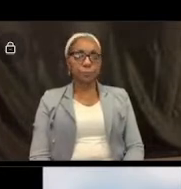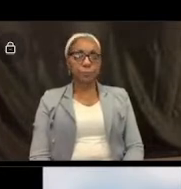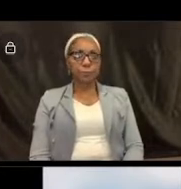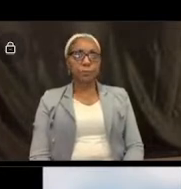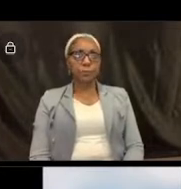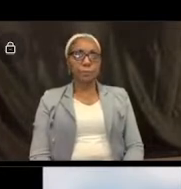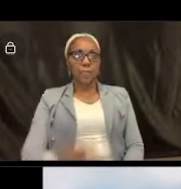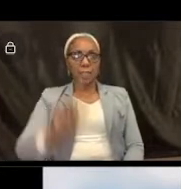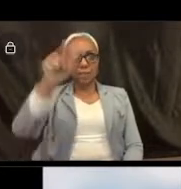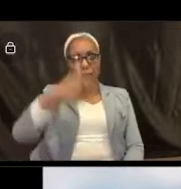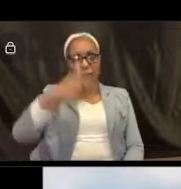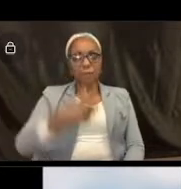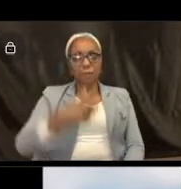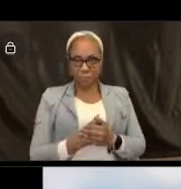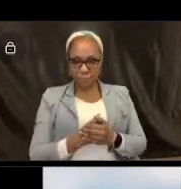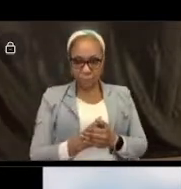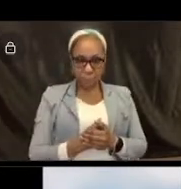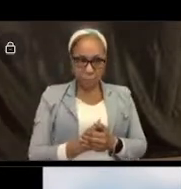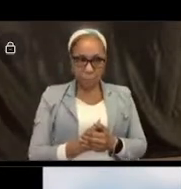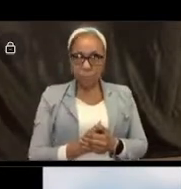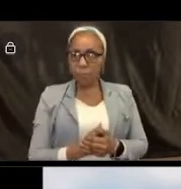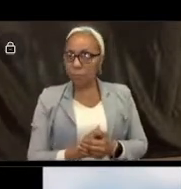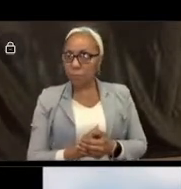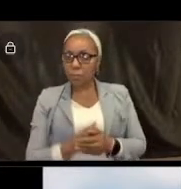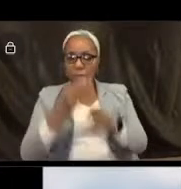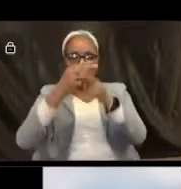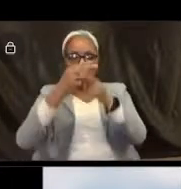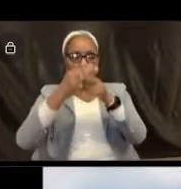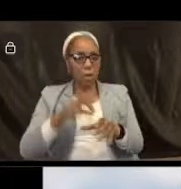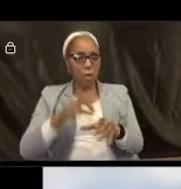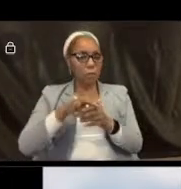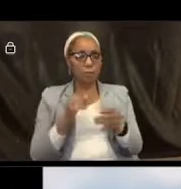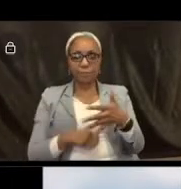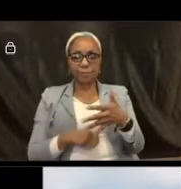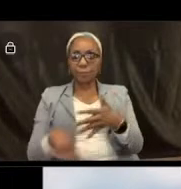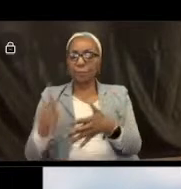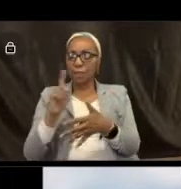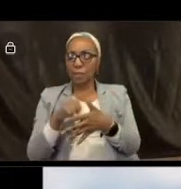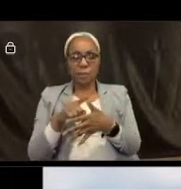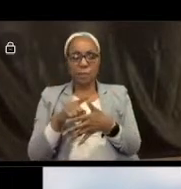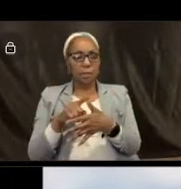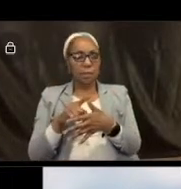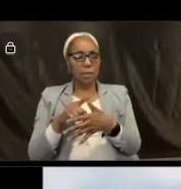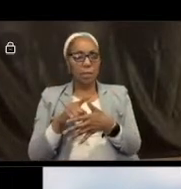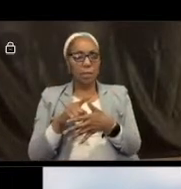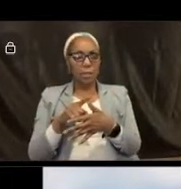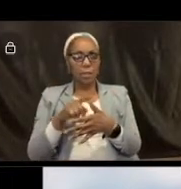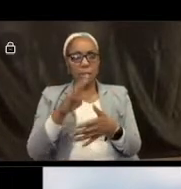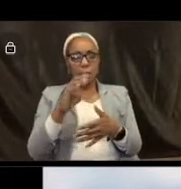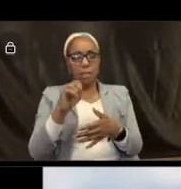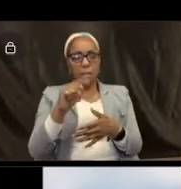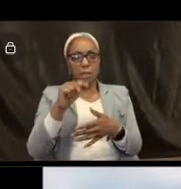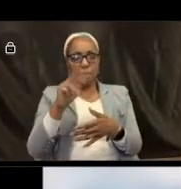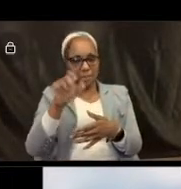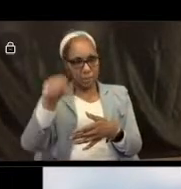Second. Moved and seconded. May we call the roll call vote, please? Benton, Yes.